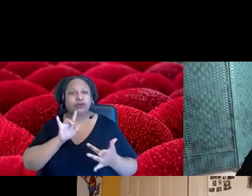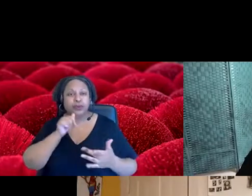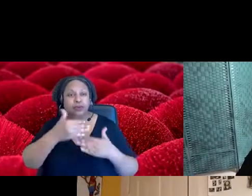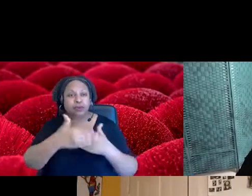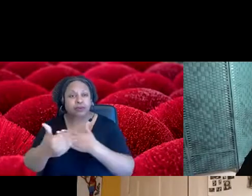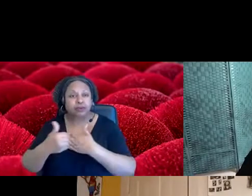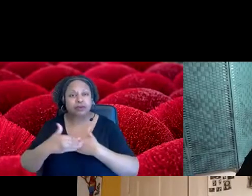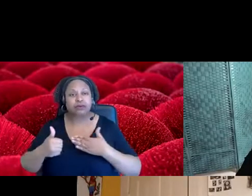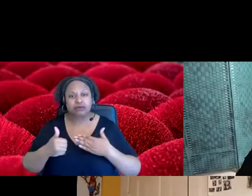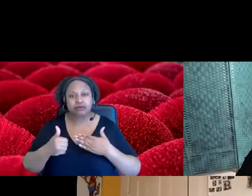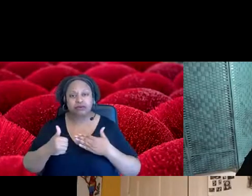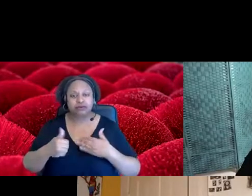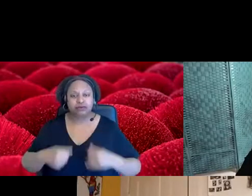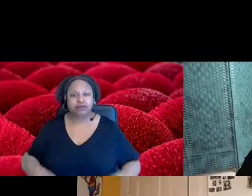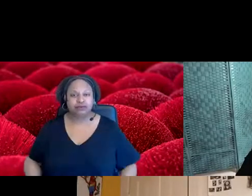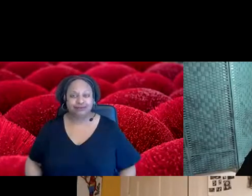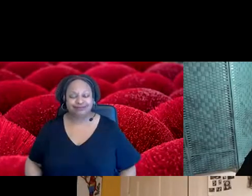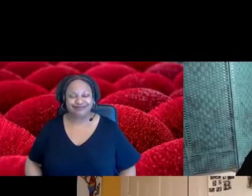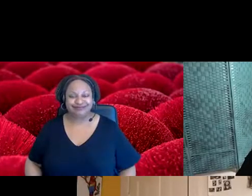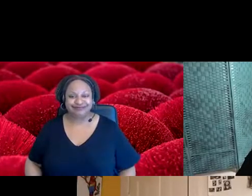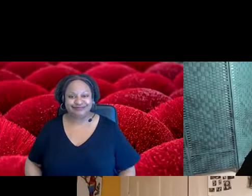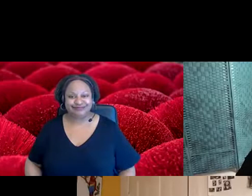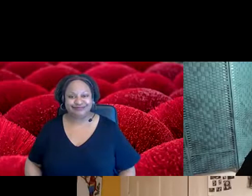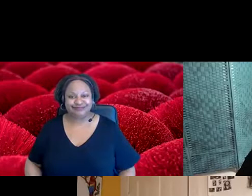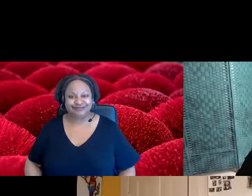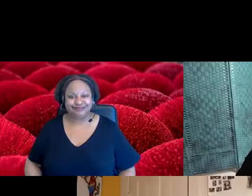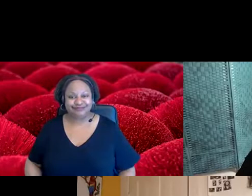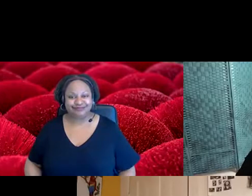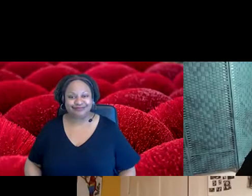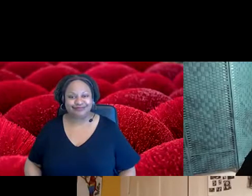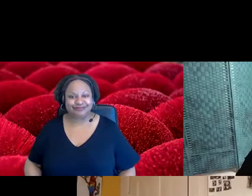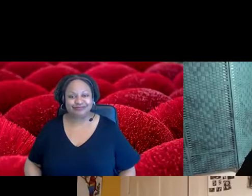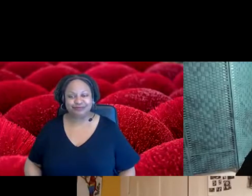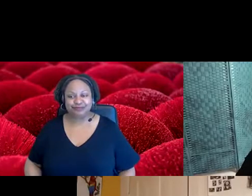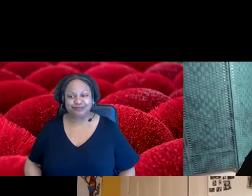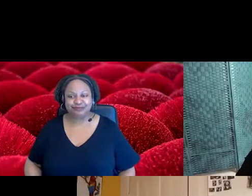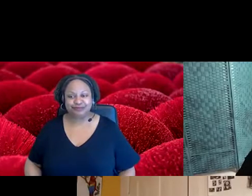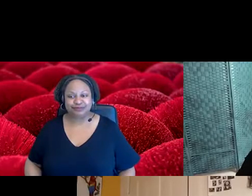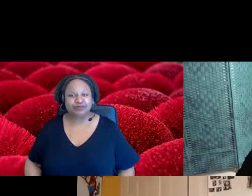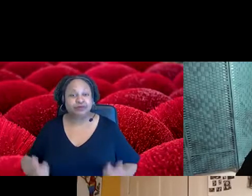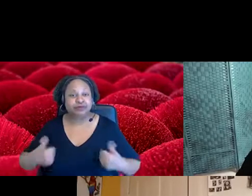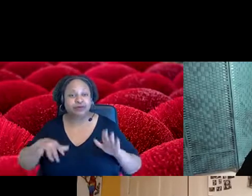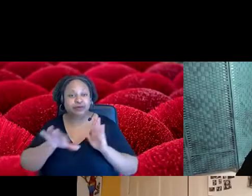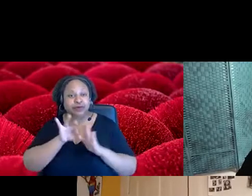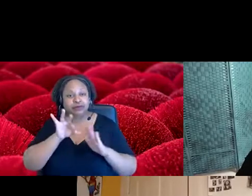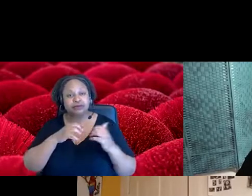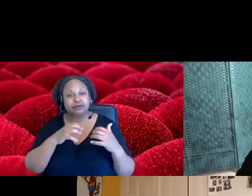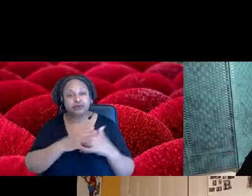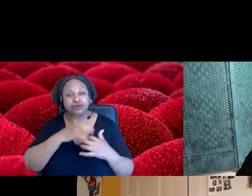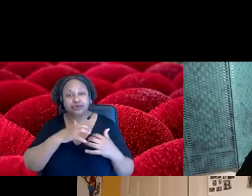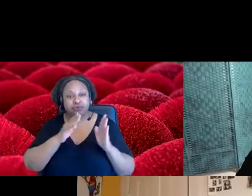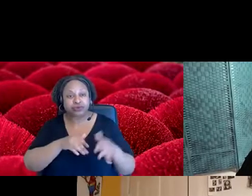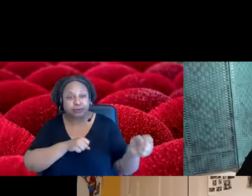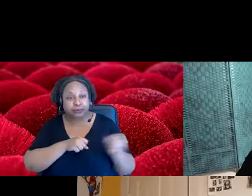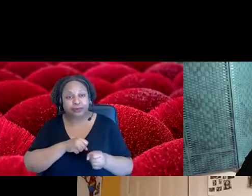of pick a scone, you know, trying to find an Indigenous person to do this.